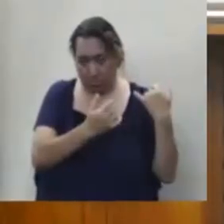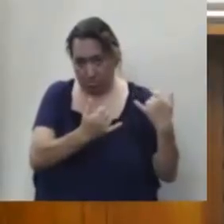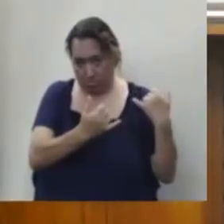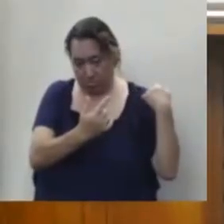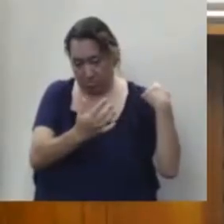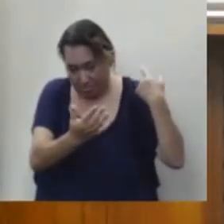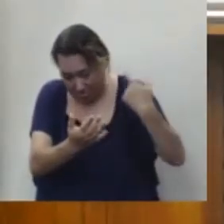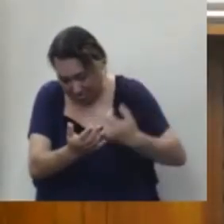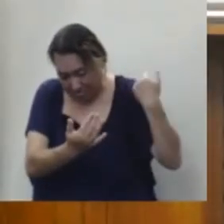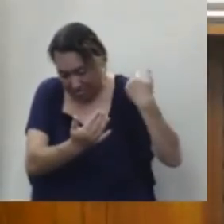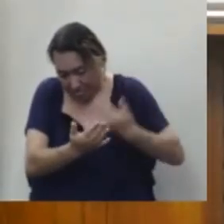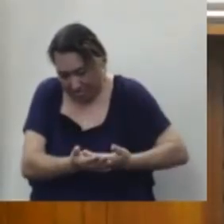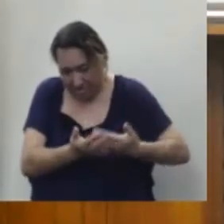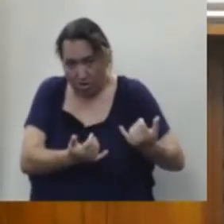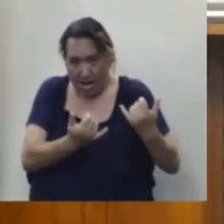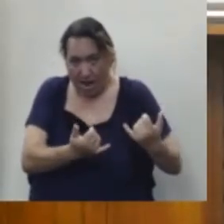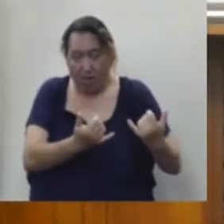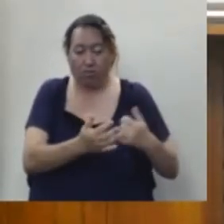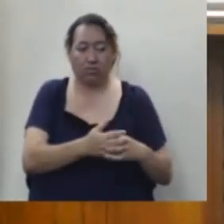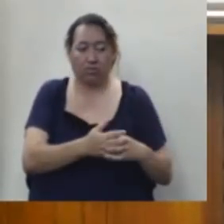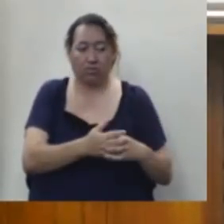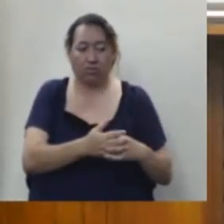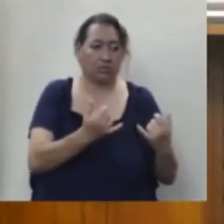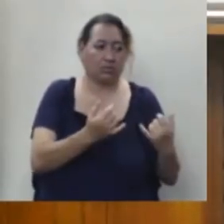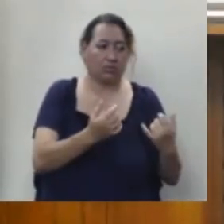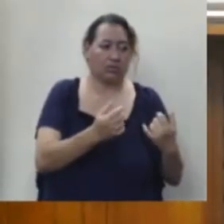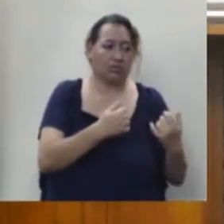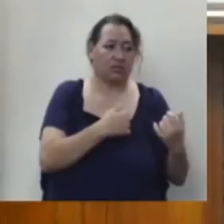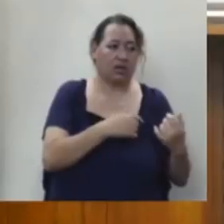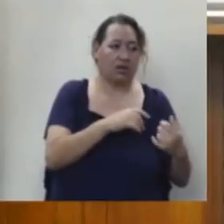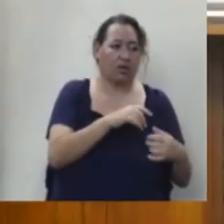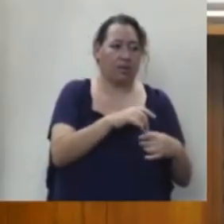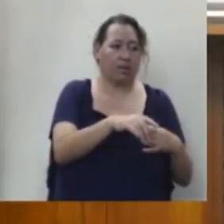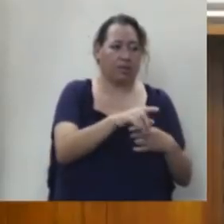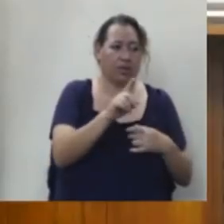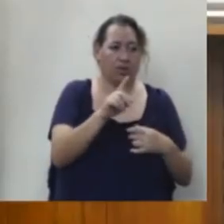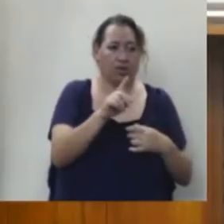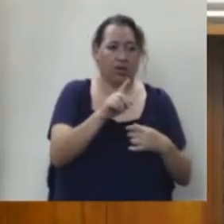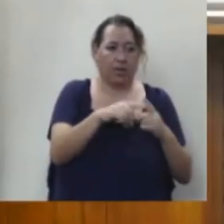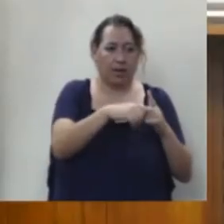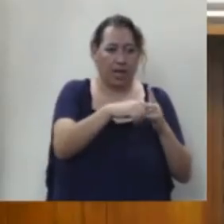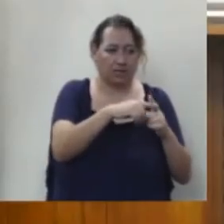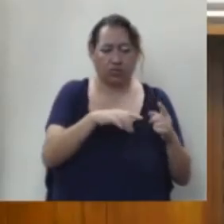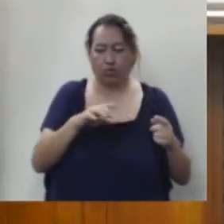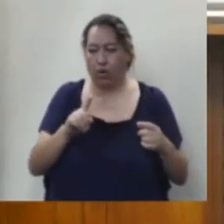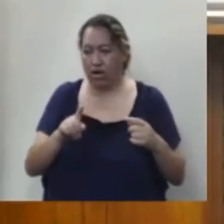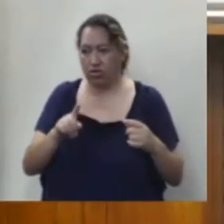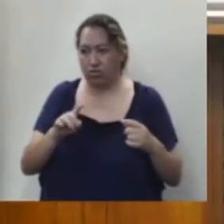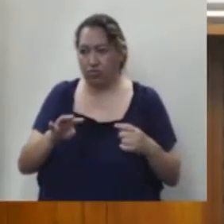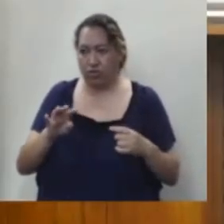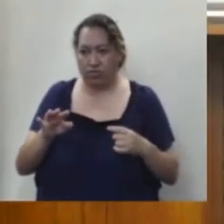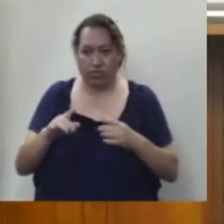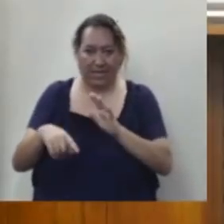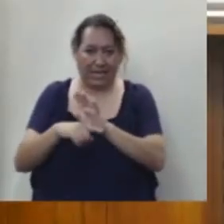and 5 have been positive and 144 have been negative. And so even with GMHA, the total, since